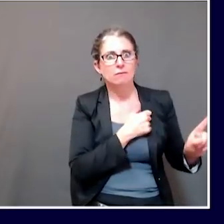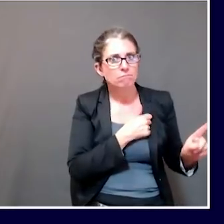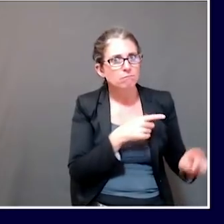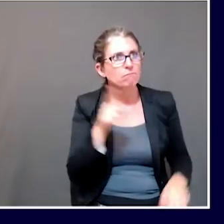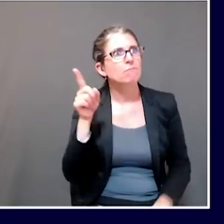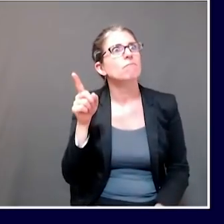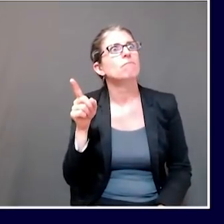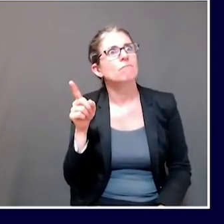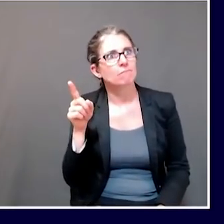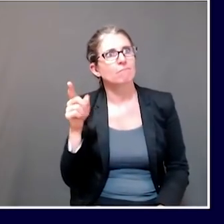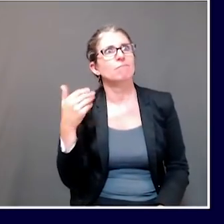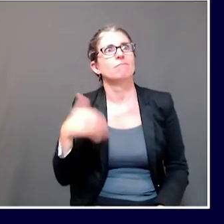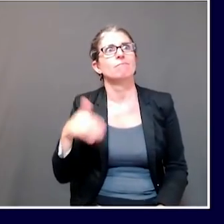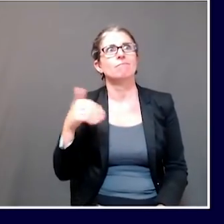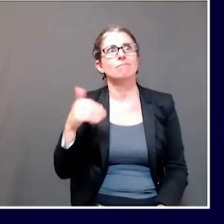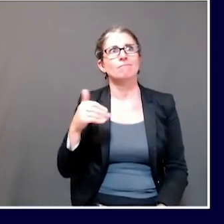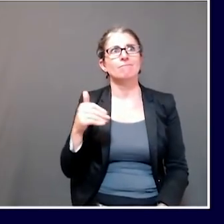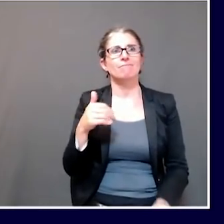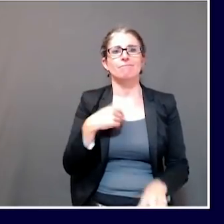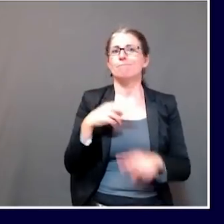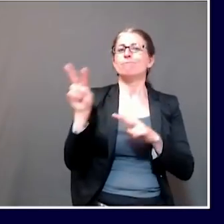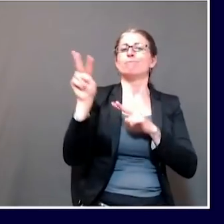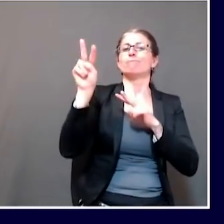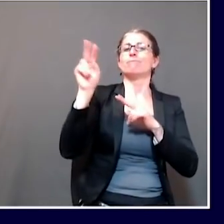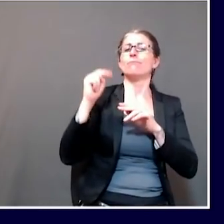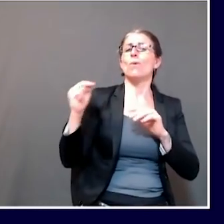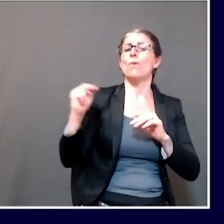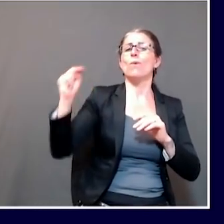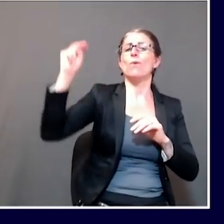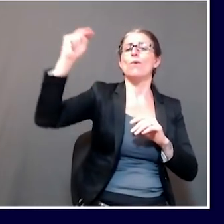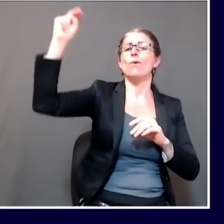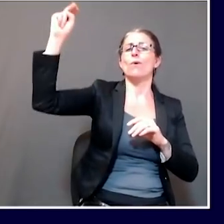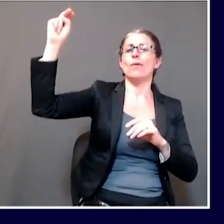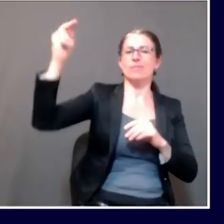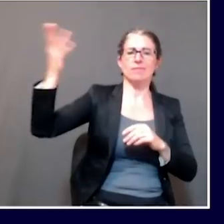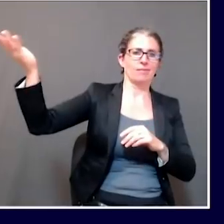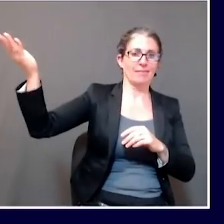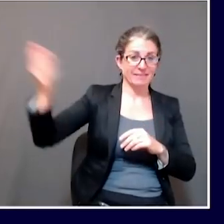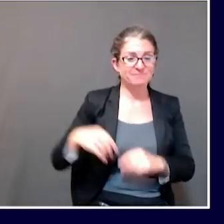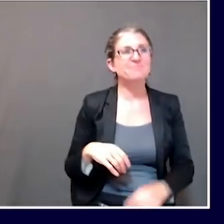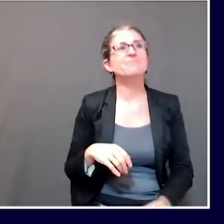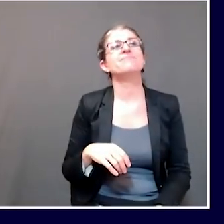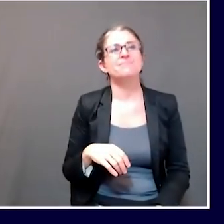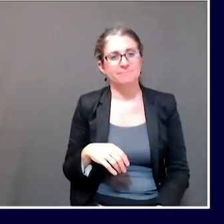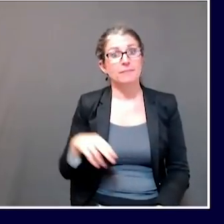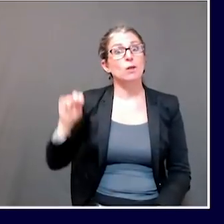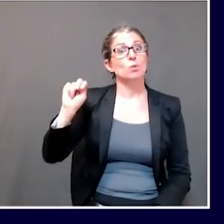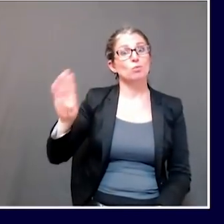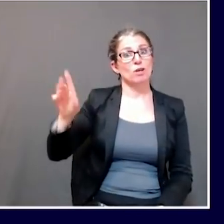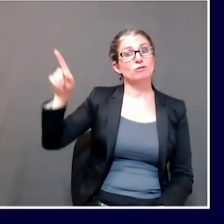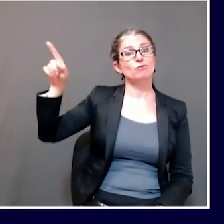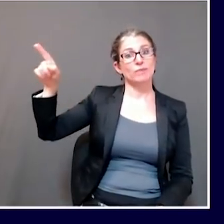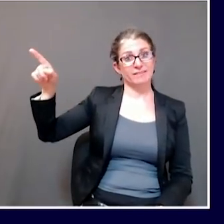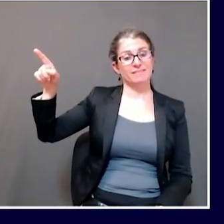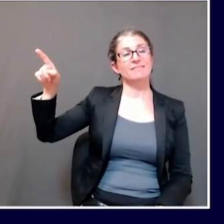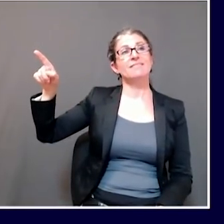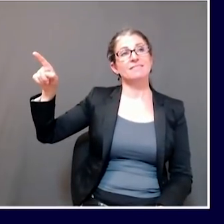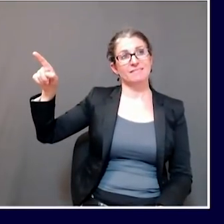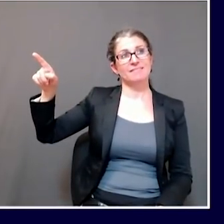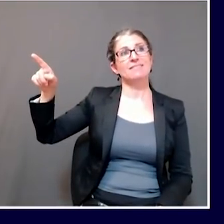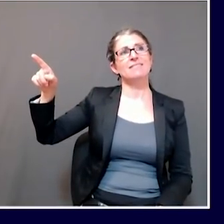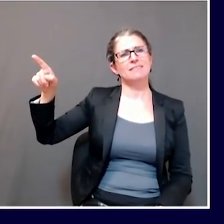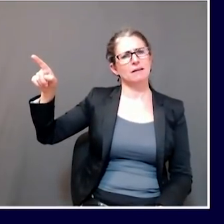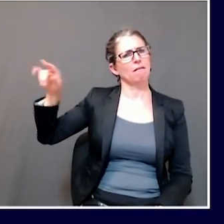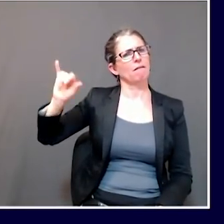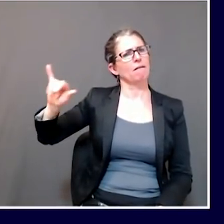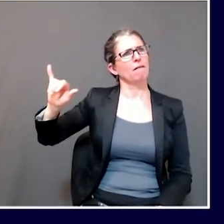to the Canadian provinces that surround us. And what you see is actually kind of a panoply of results. We'll start